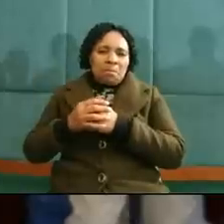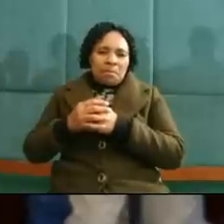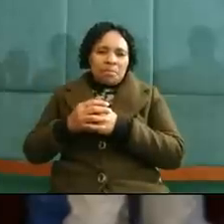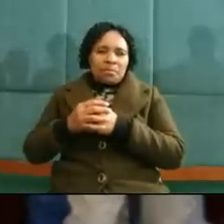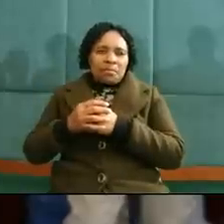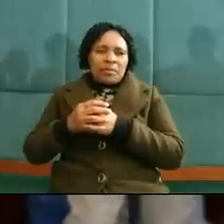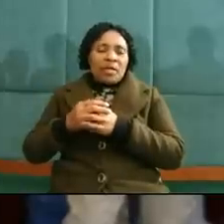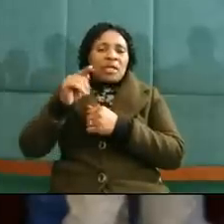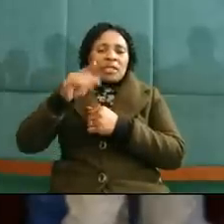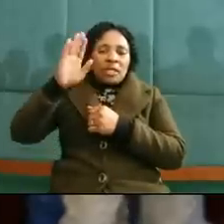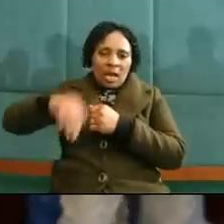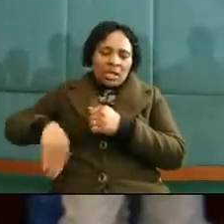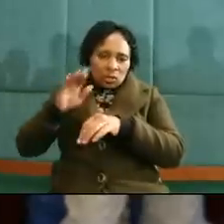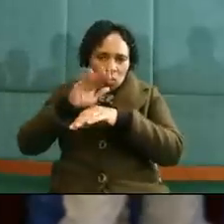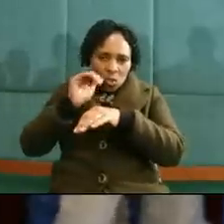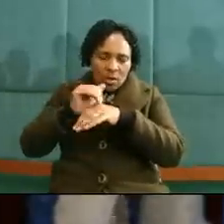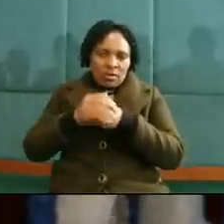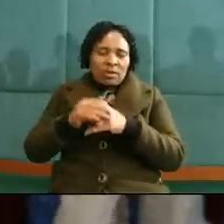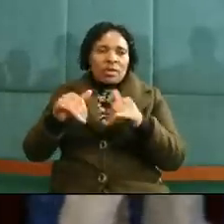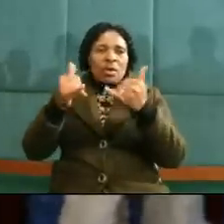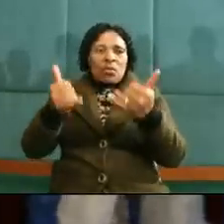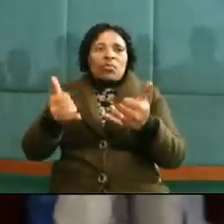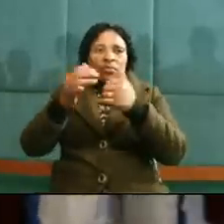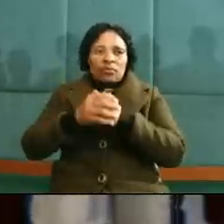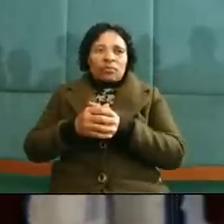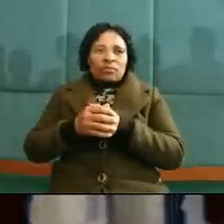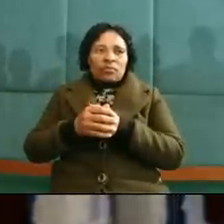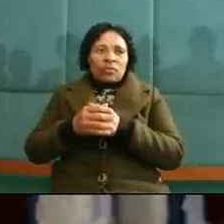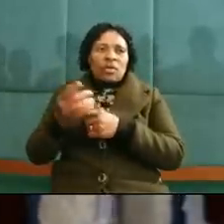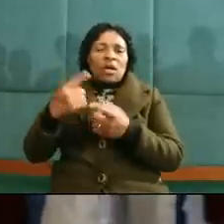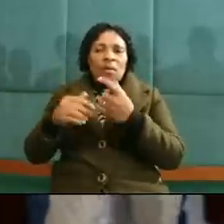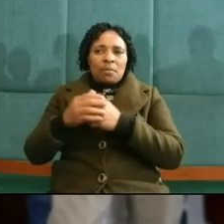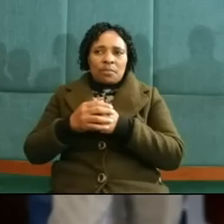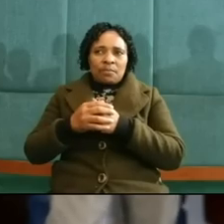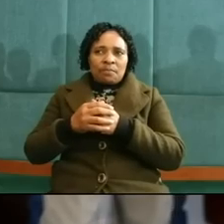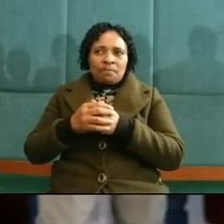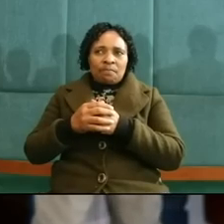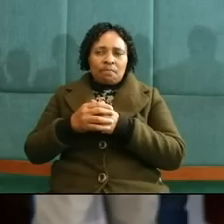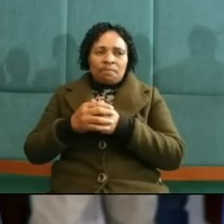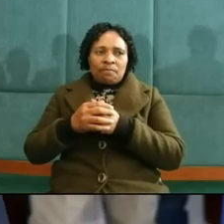come. You sing the last answer. Now, I'm coming home.